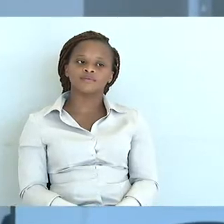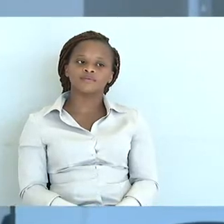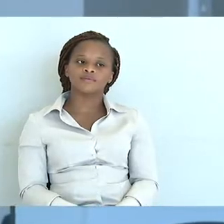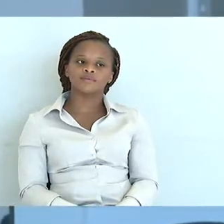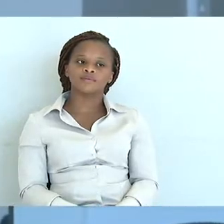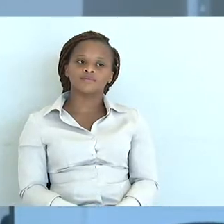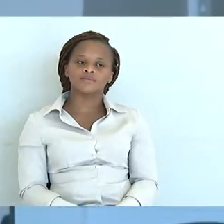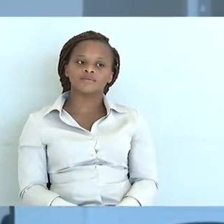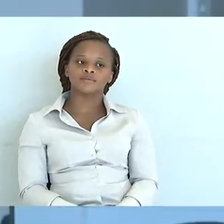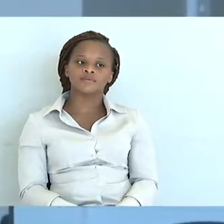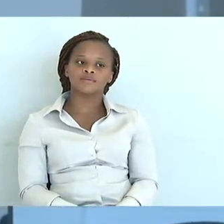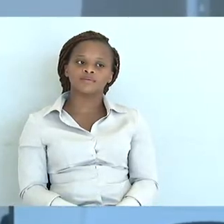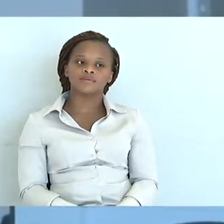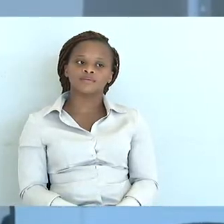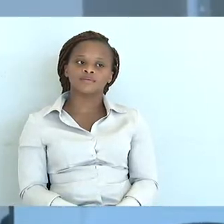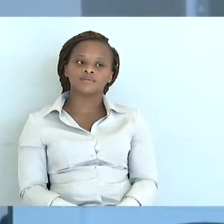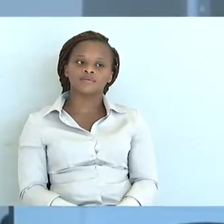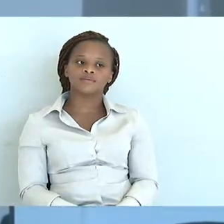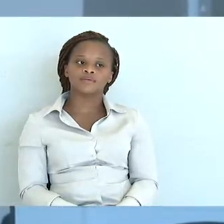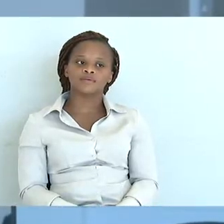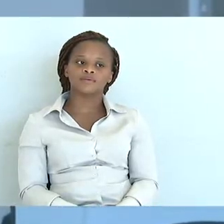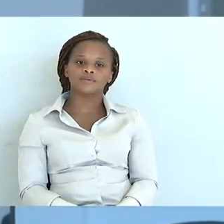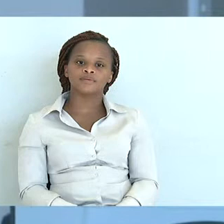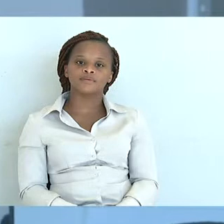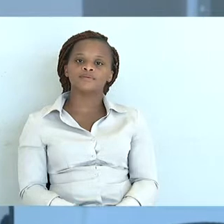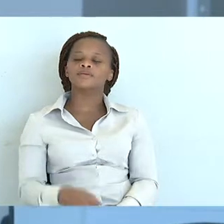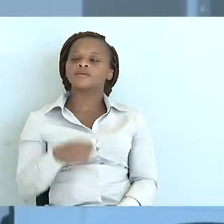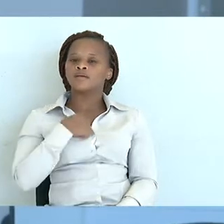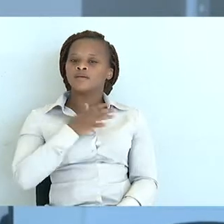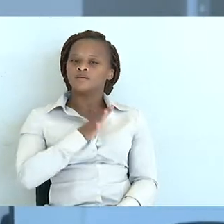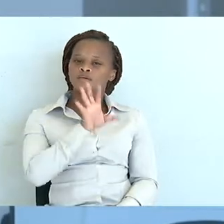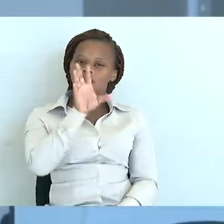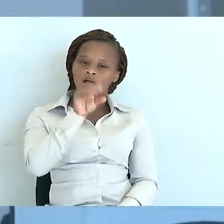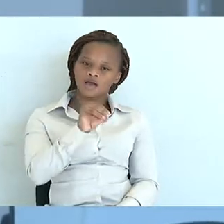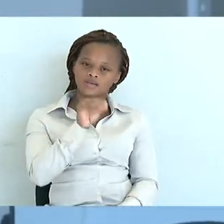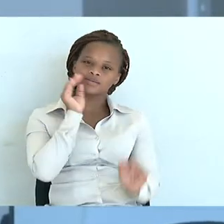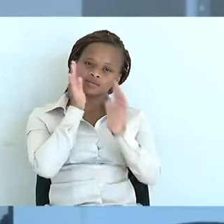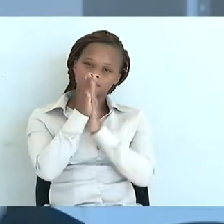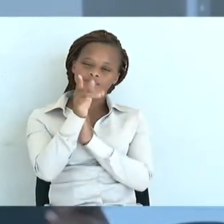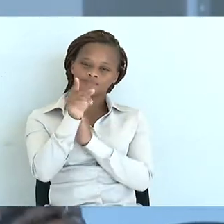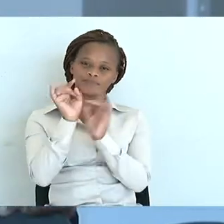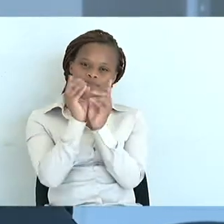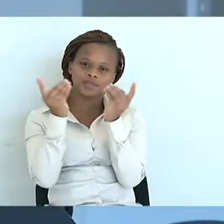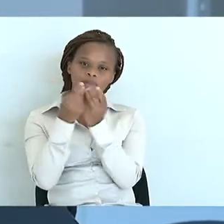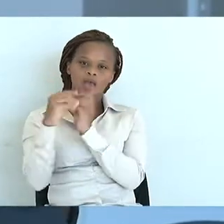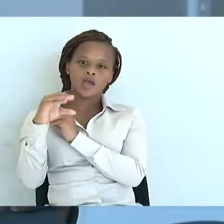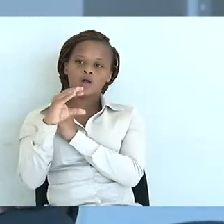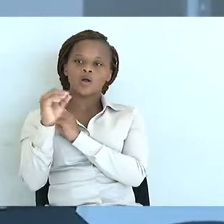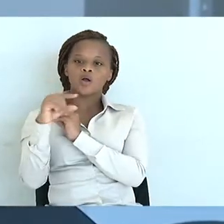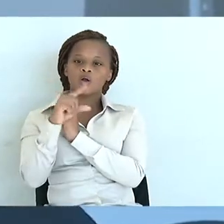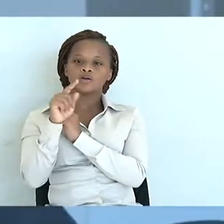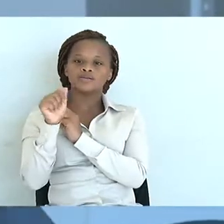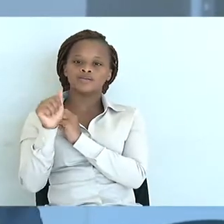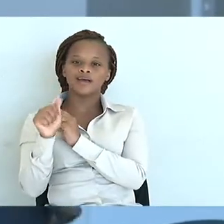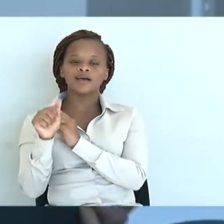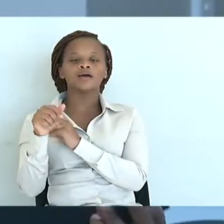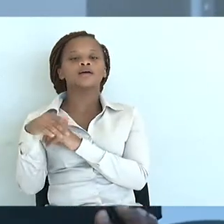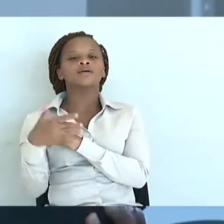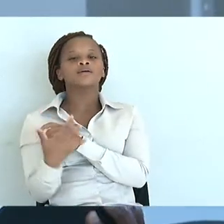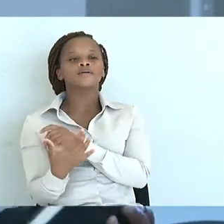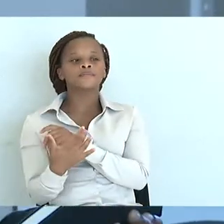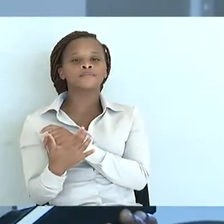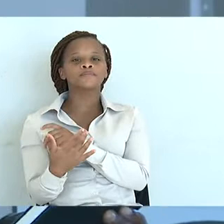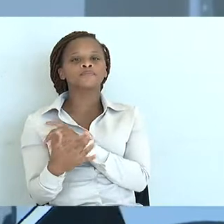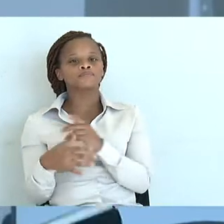Engizocela nje ukukubuza umbuzo wami uzoba straight kwaKokstad ukuthi uma ngabe sidinga ukukhuluma